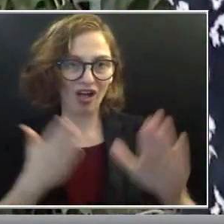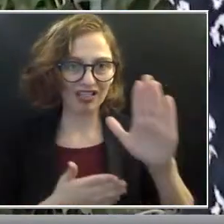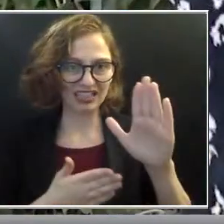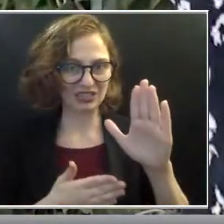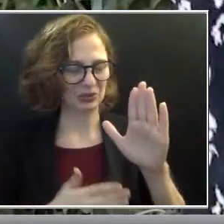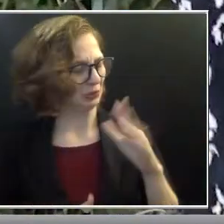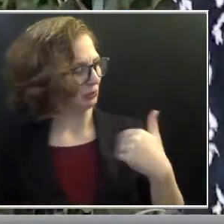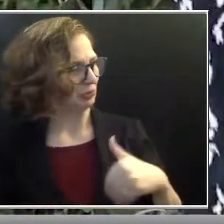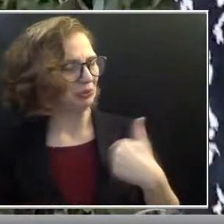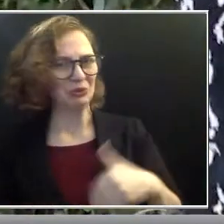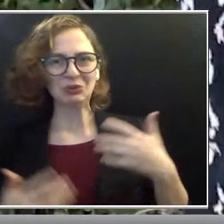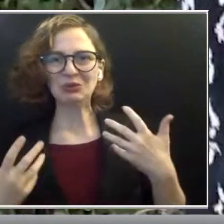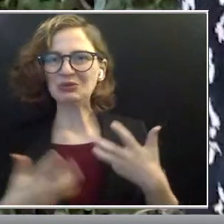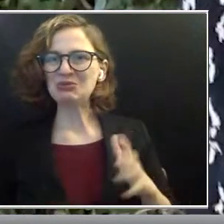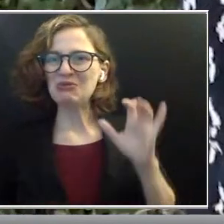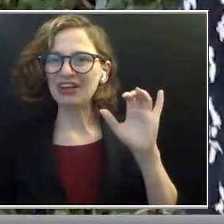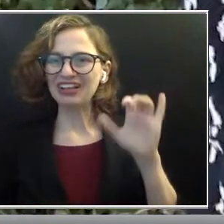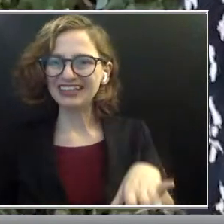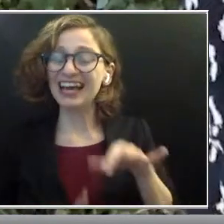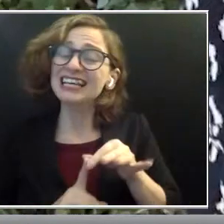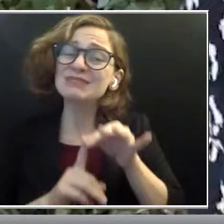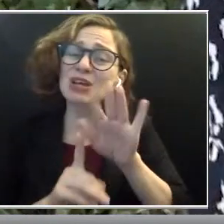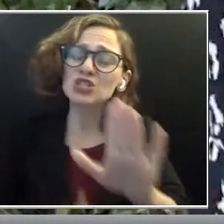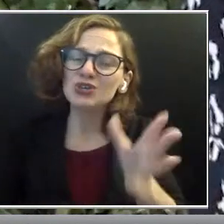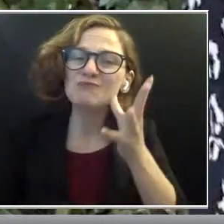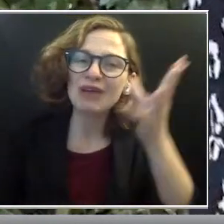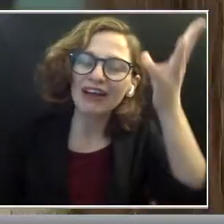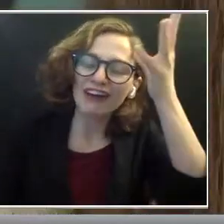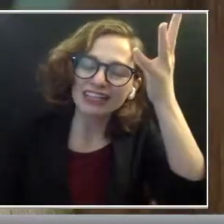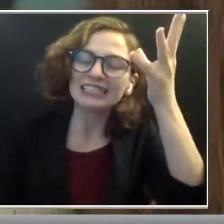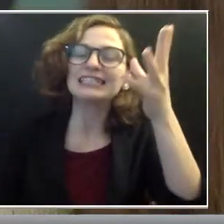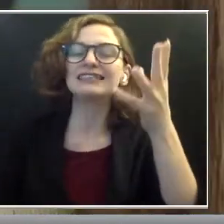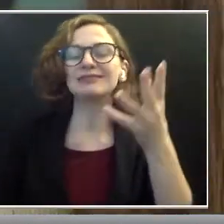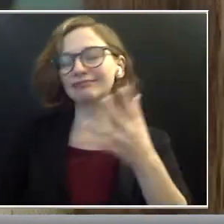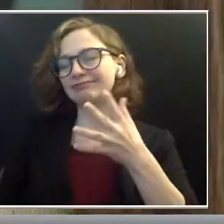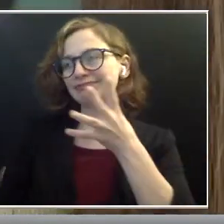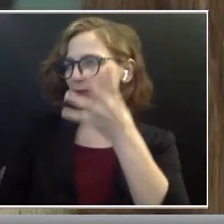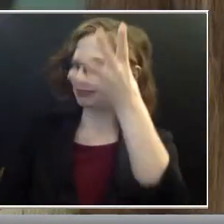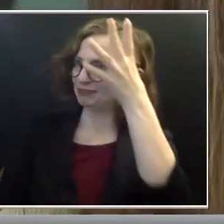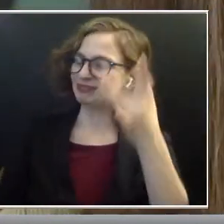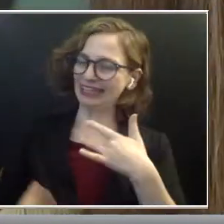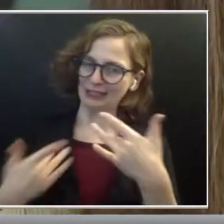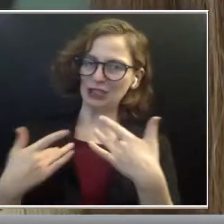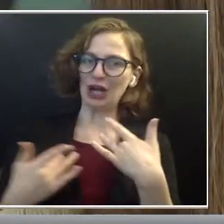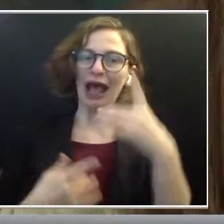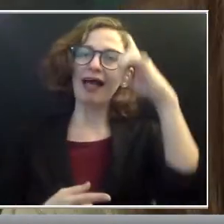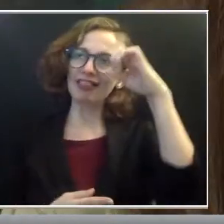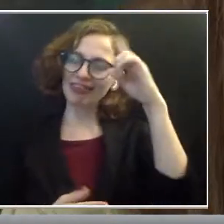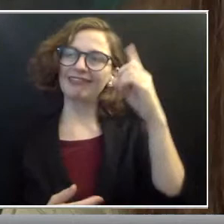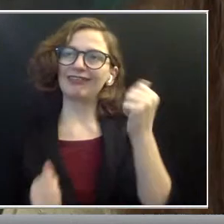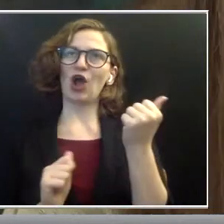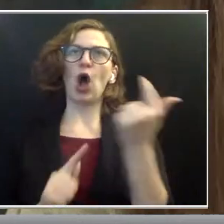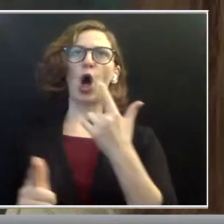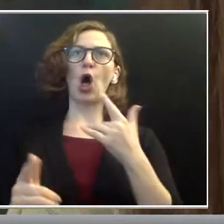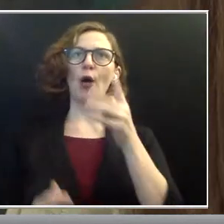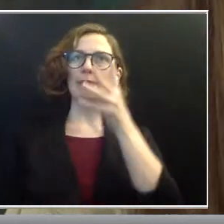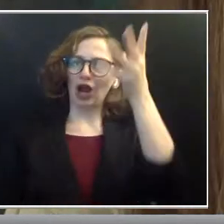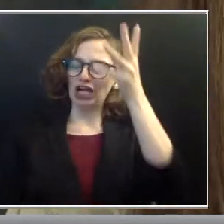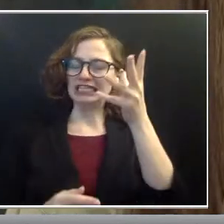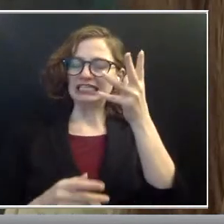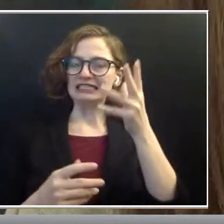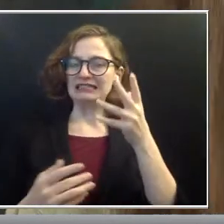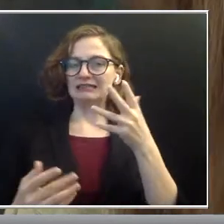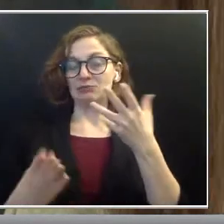especially parents. They definitely worried. I think any kid going off to college, parents are going to worry, and so I think they were disappointed that this